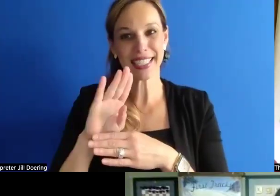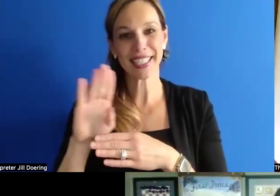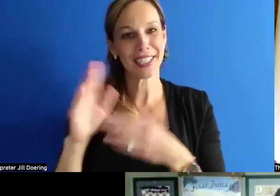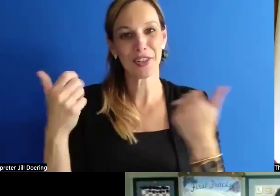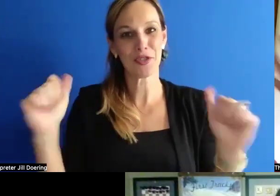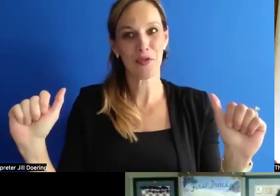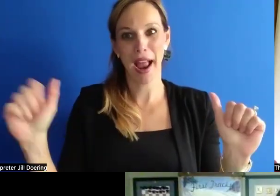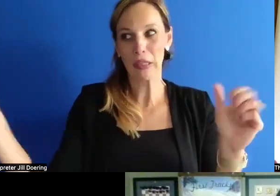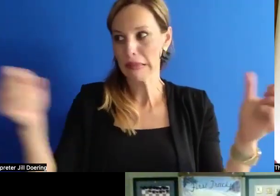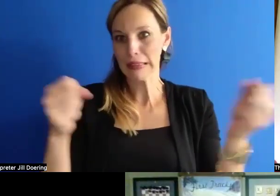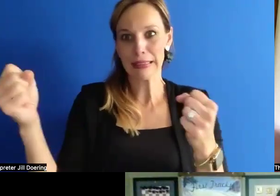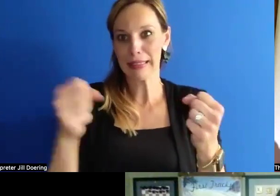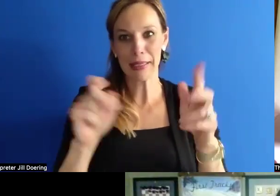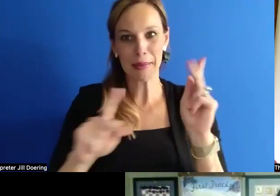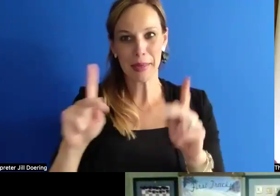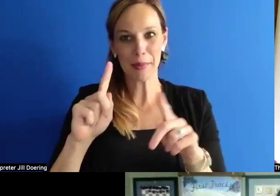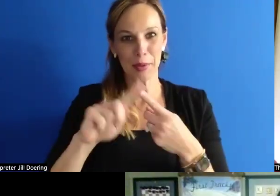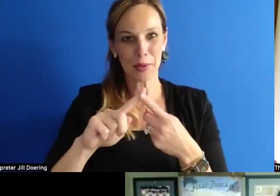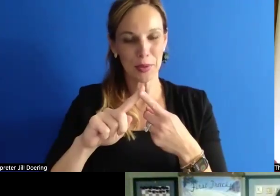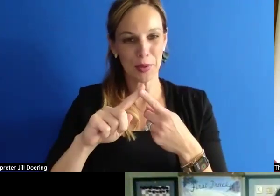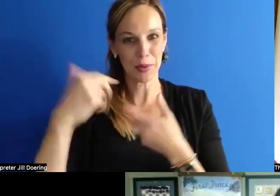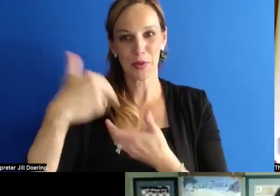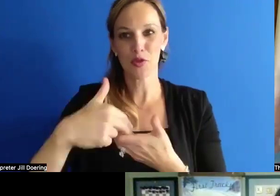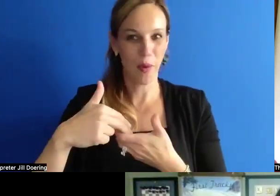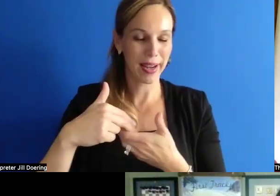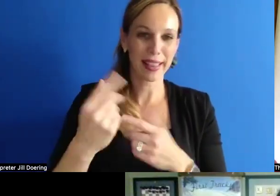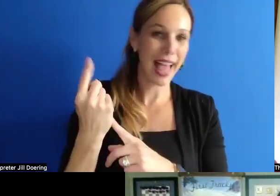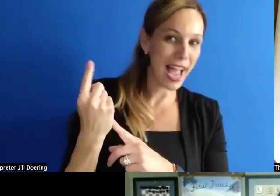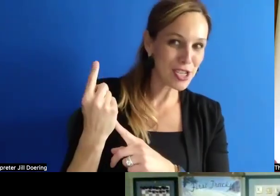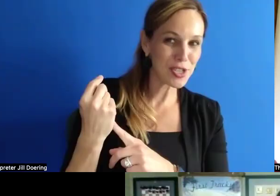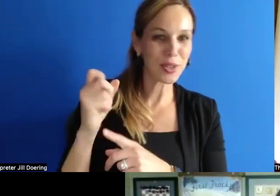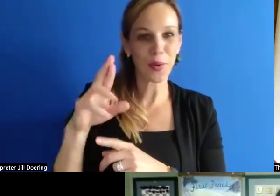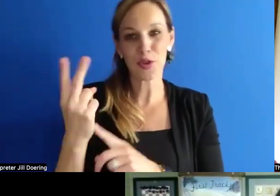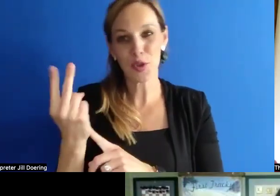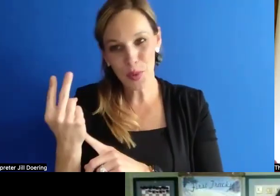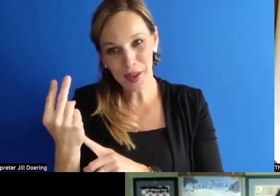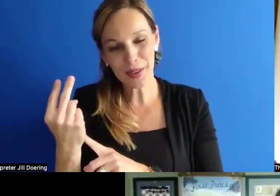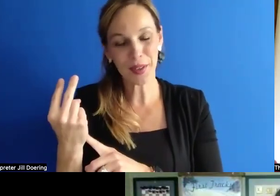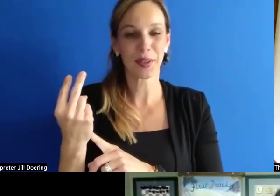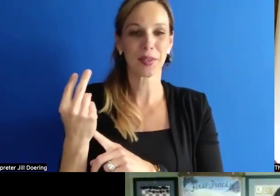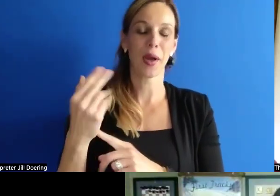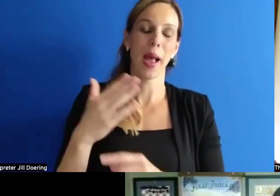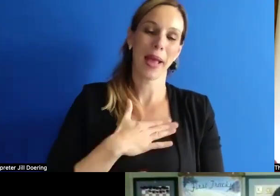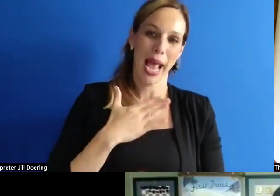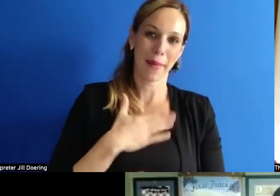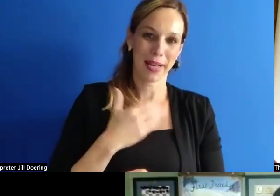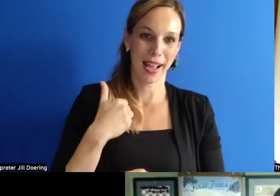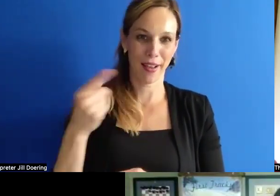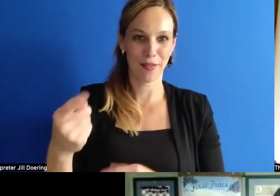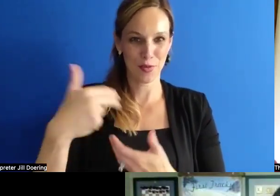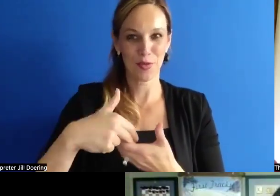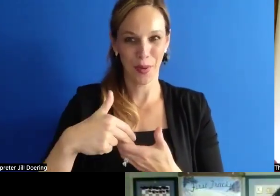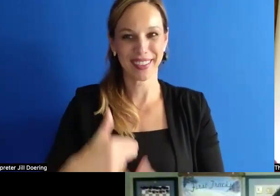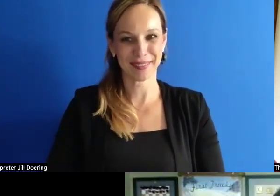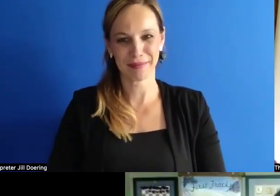get people to come on, whether it was last year or 2 years ago, so I'm grateful to have you come on.